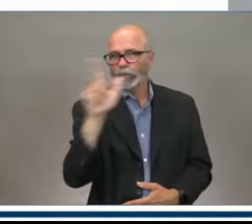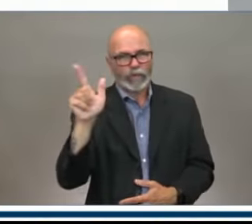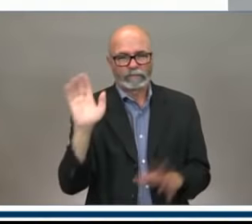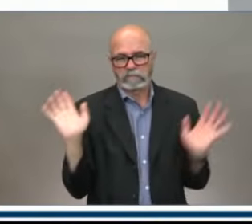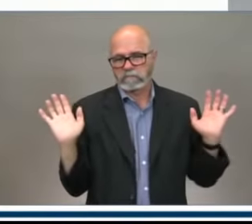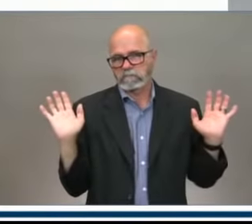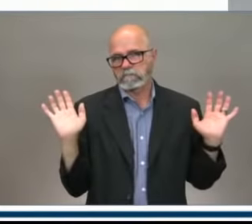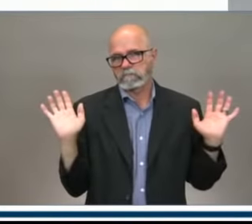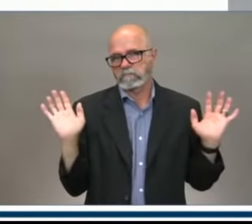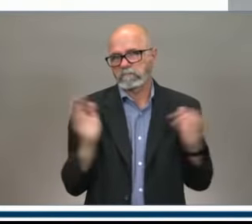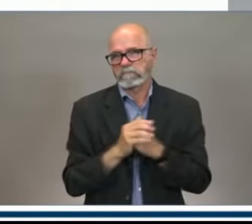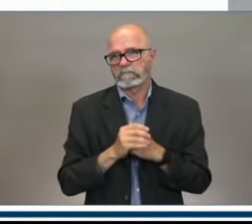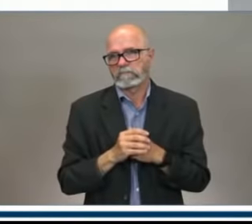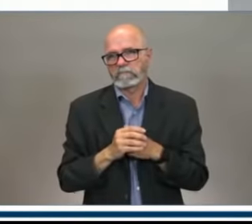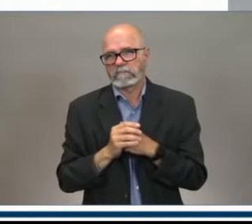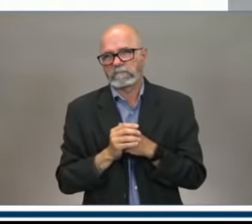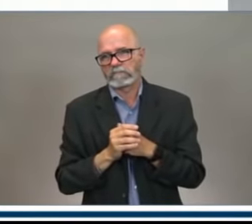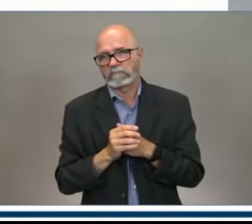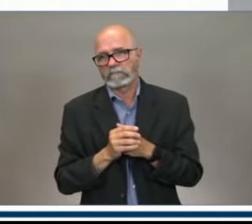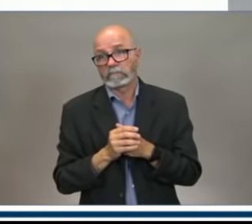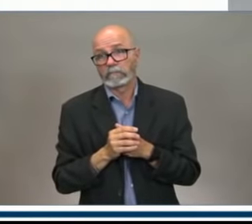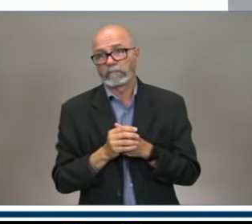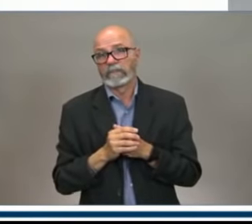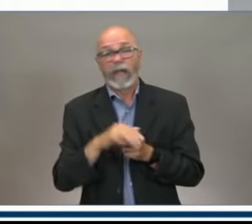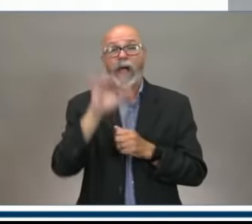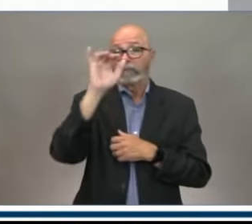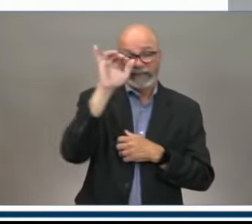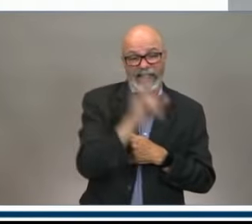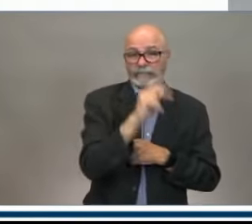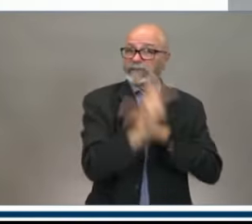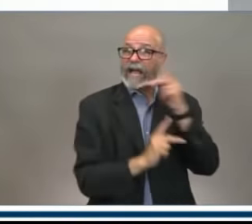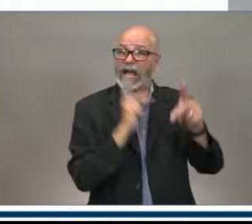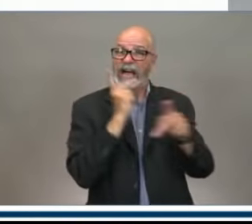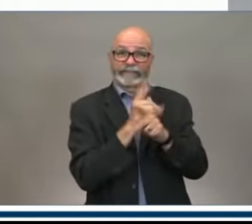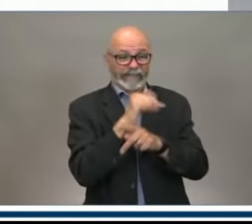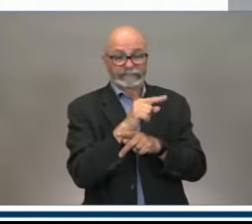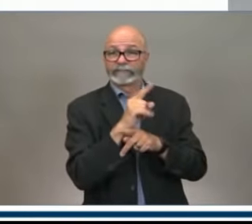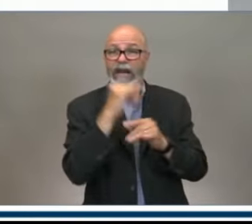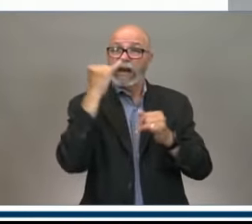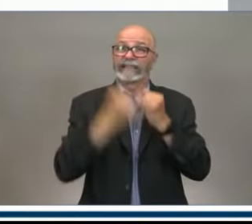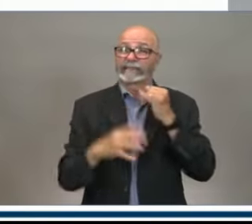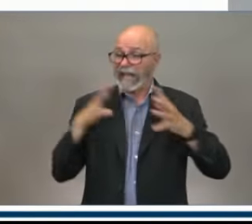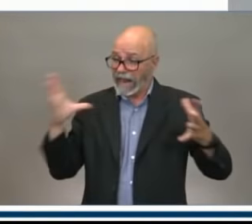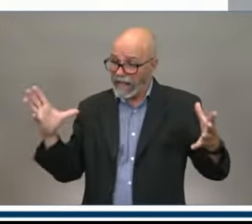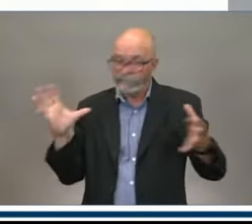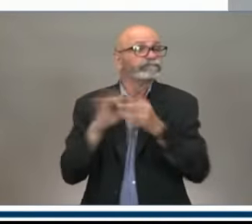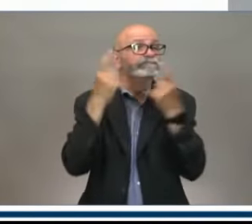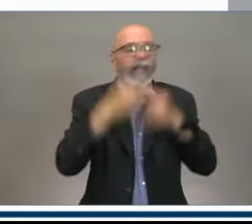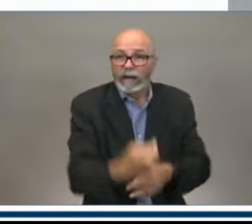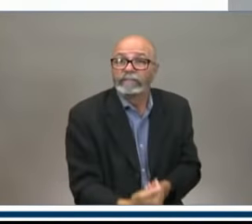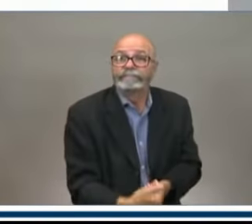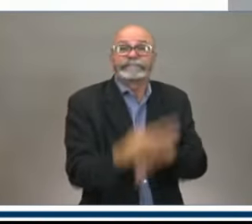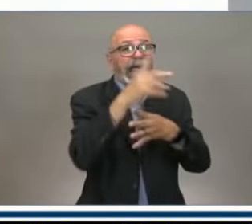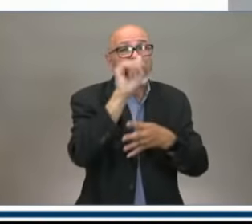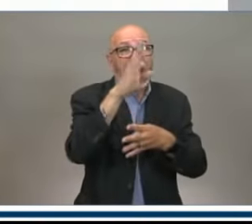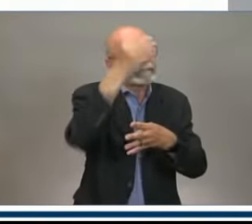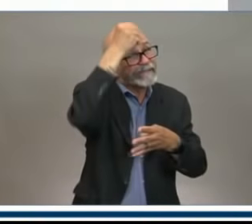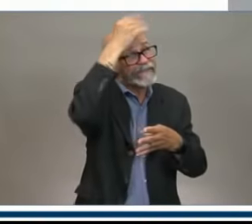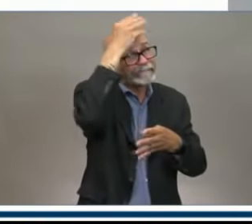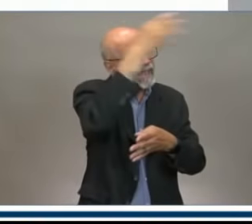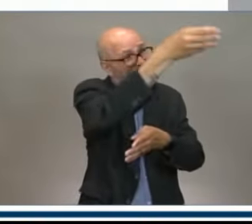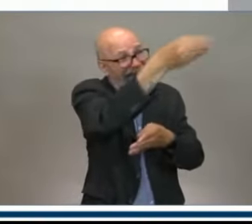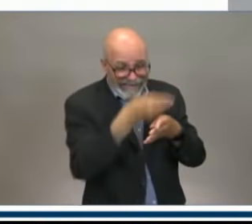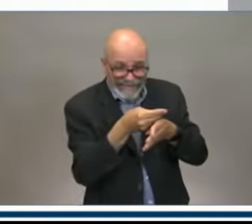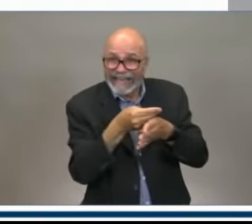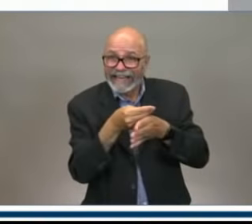hand, but this final link, the final step of linking the lab information system with Panorama was